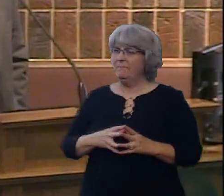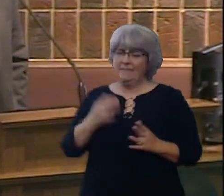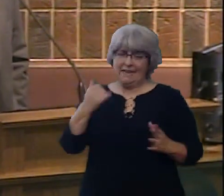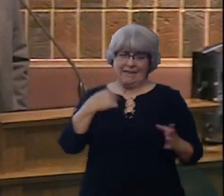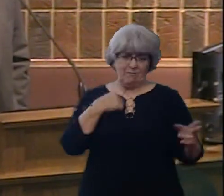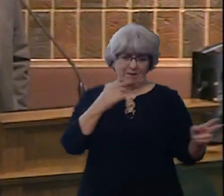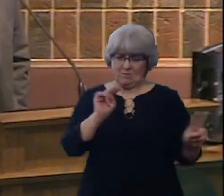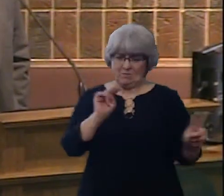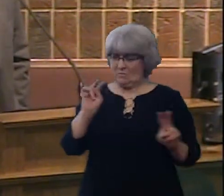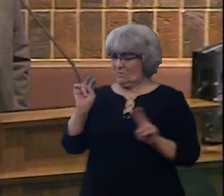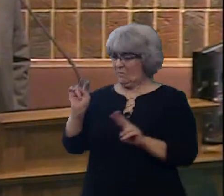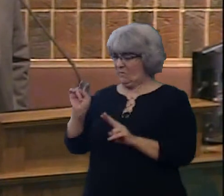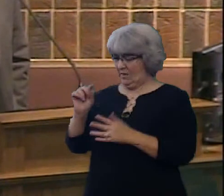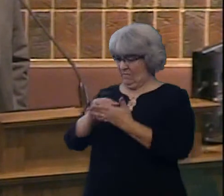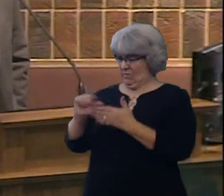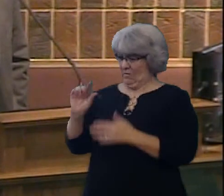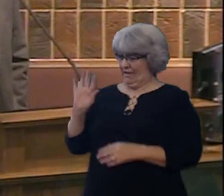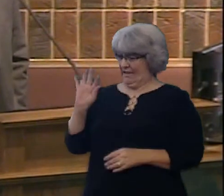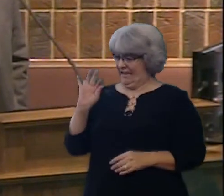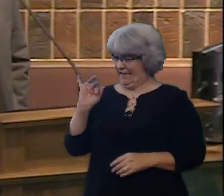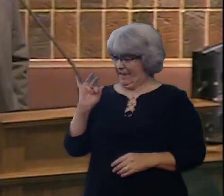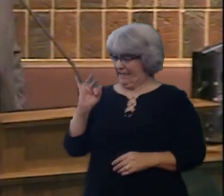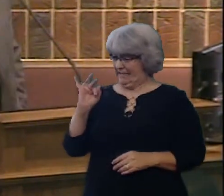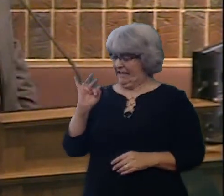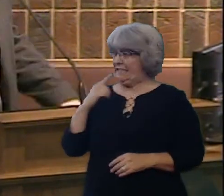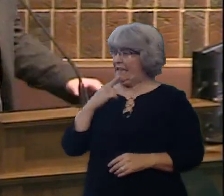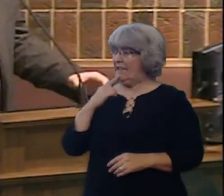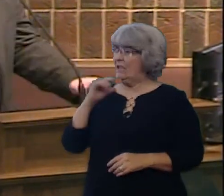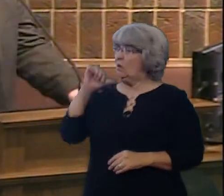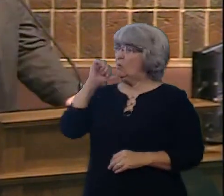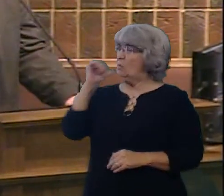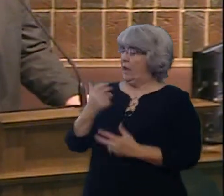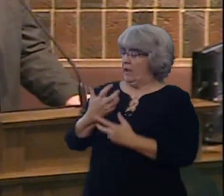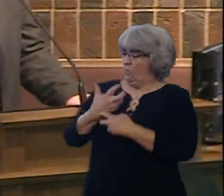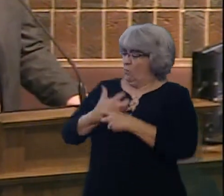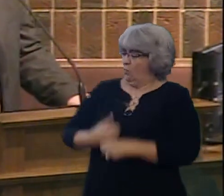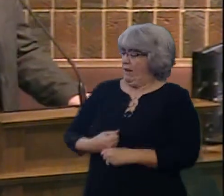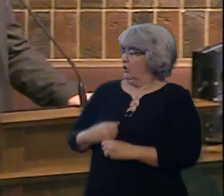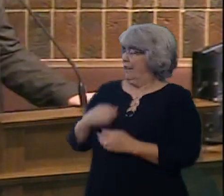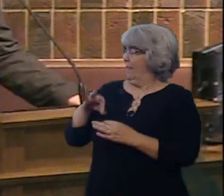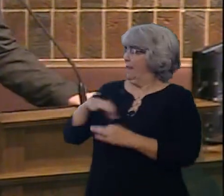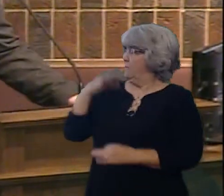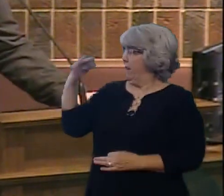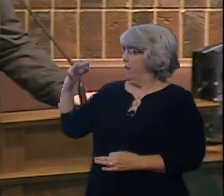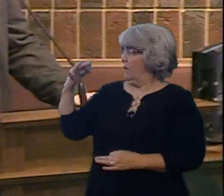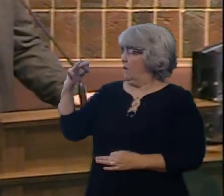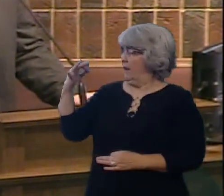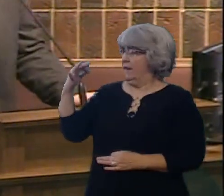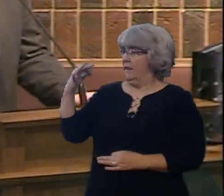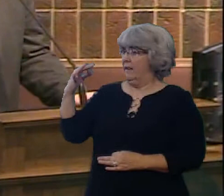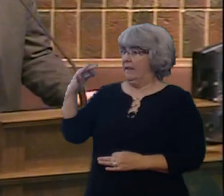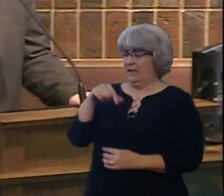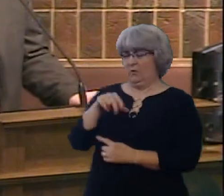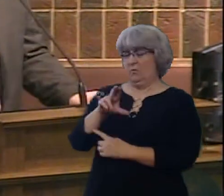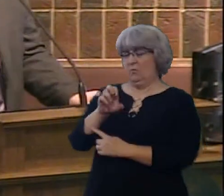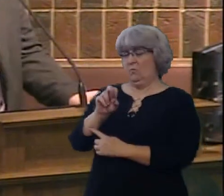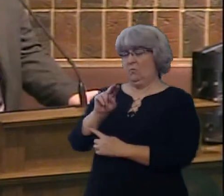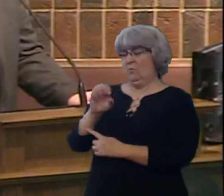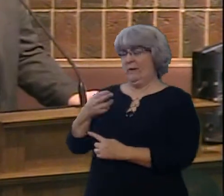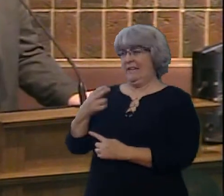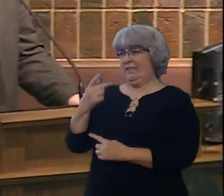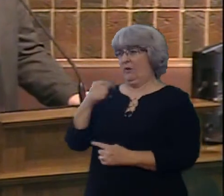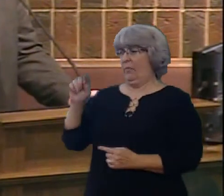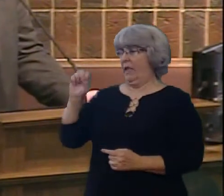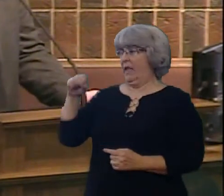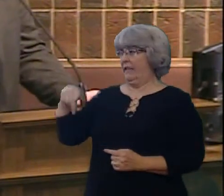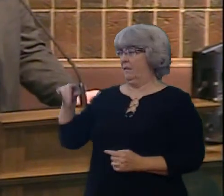to verse 19, do not quench the spirit. This is a very interesting passage right here because